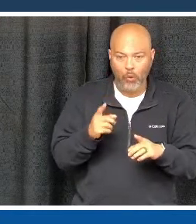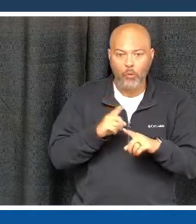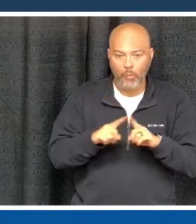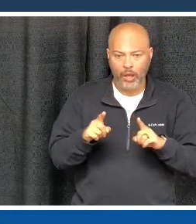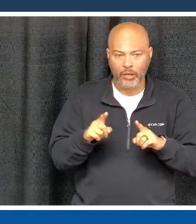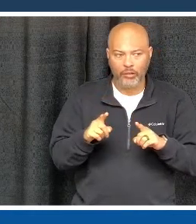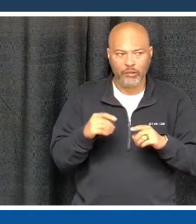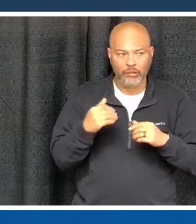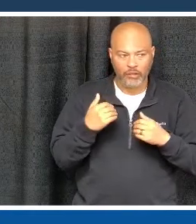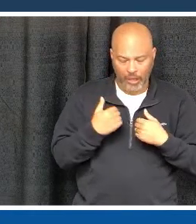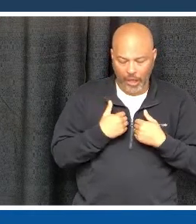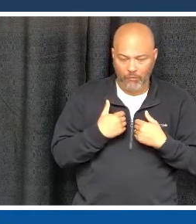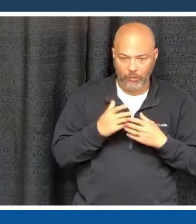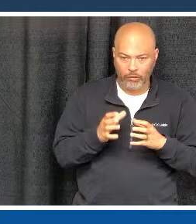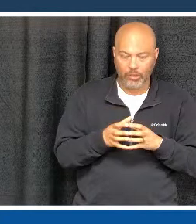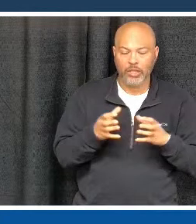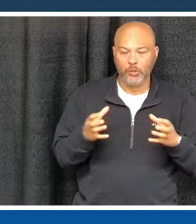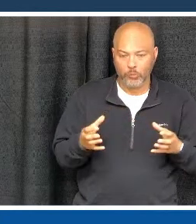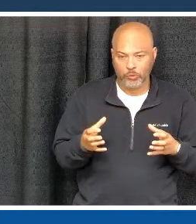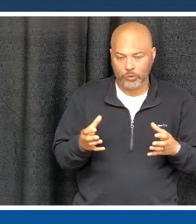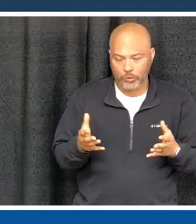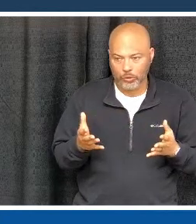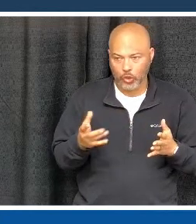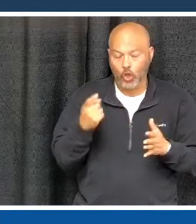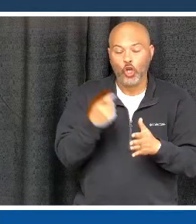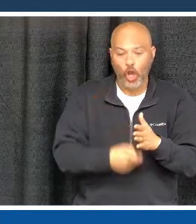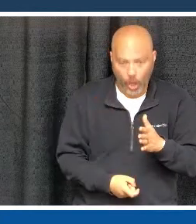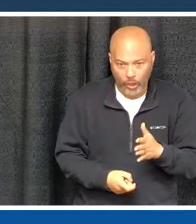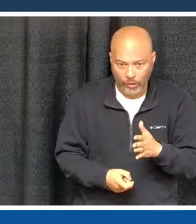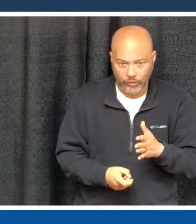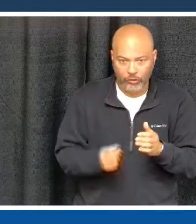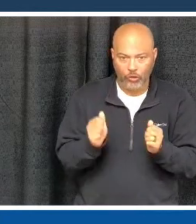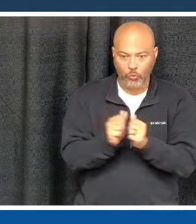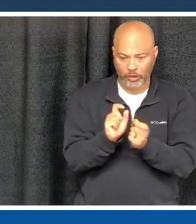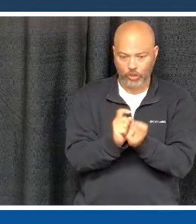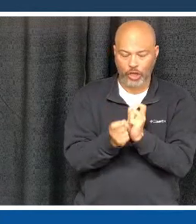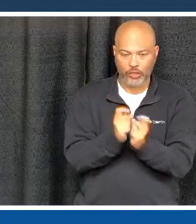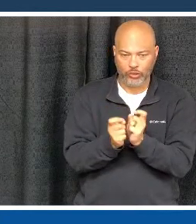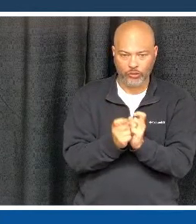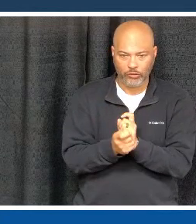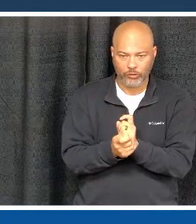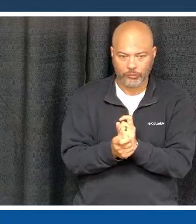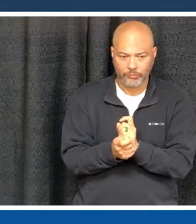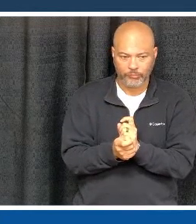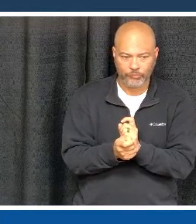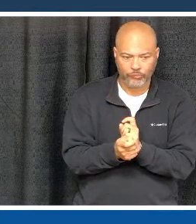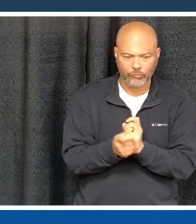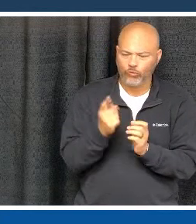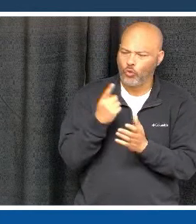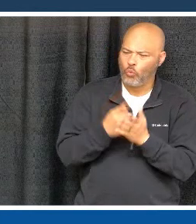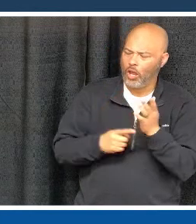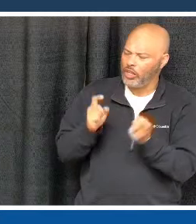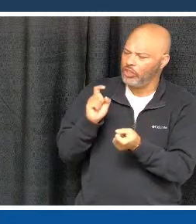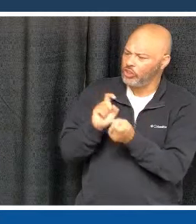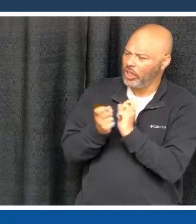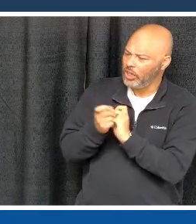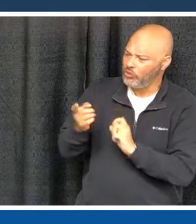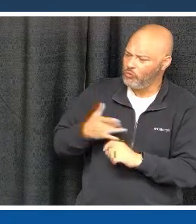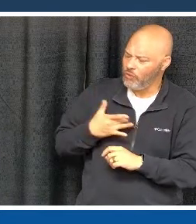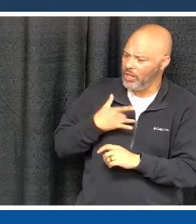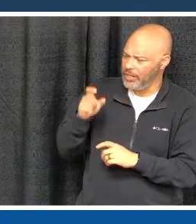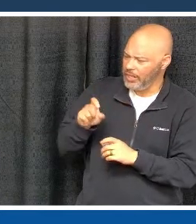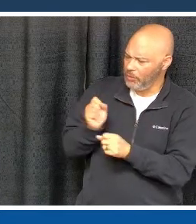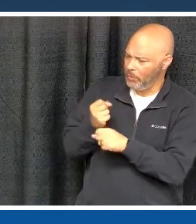there is considerable cost with the changes. What changes do you feel need to be made